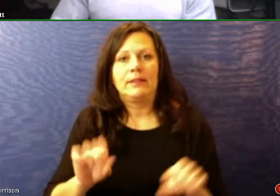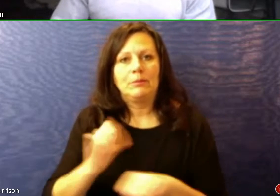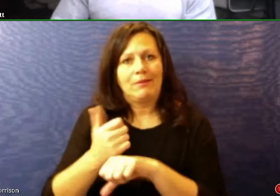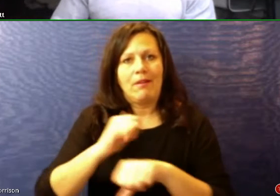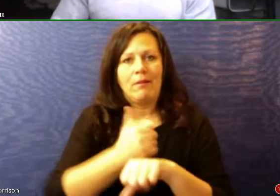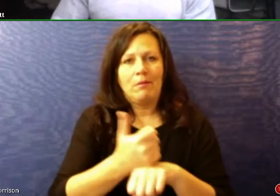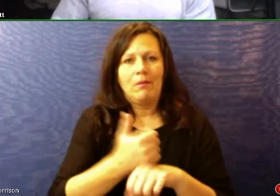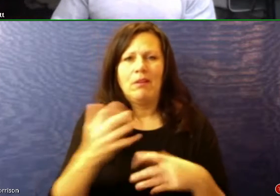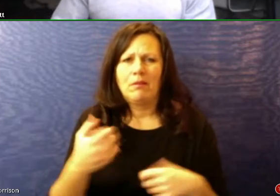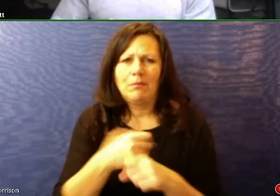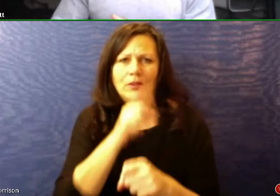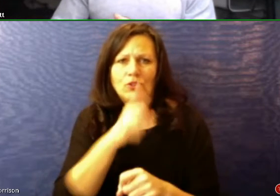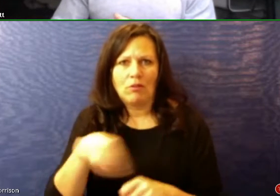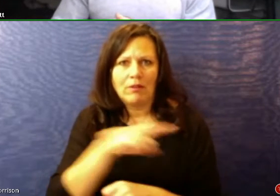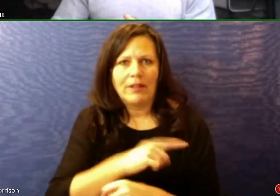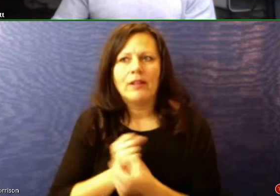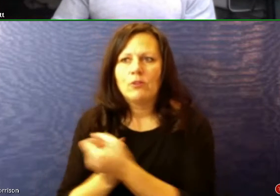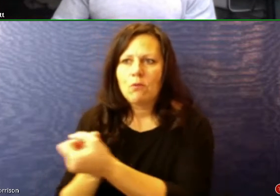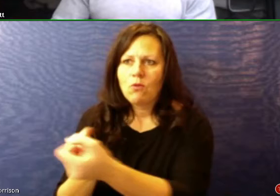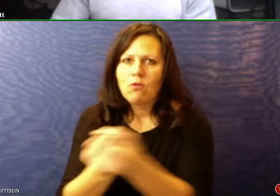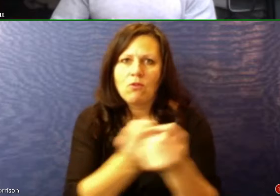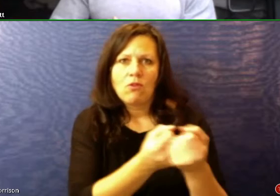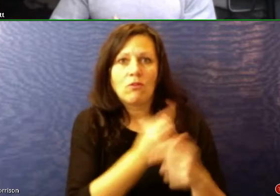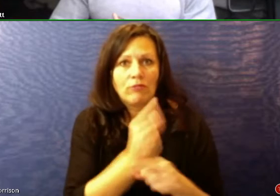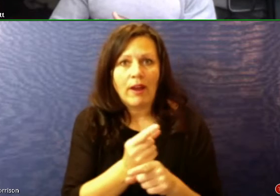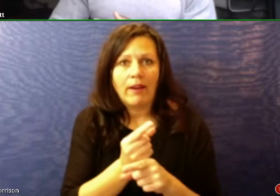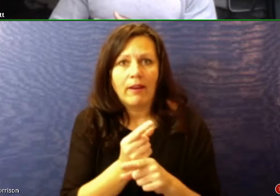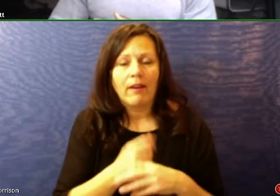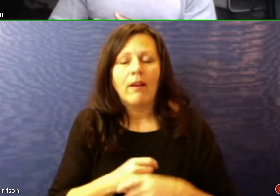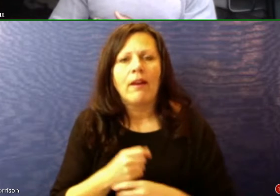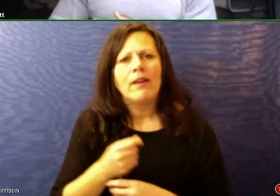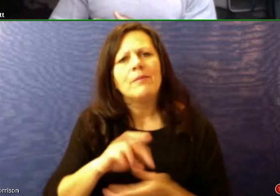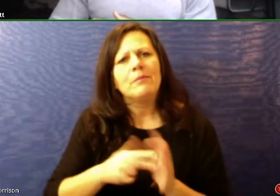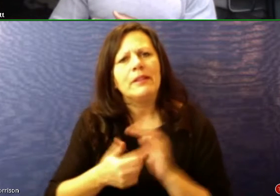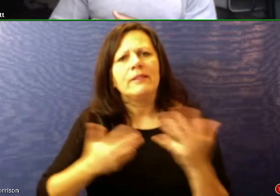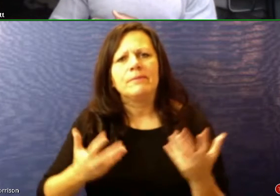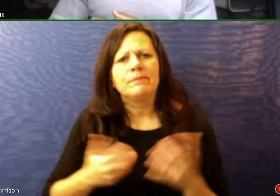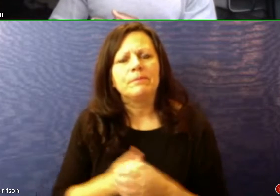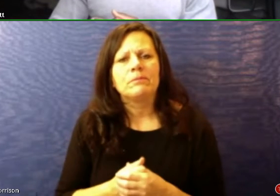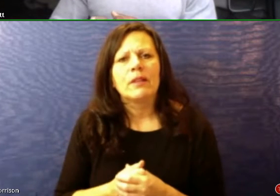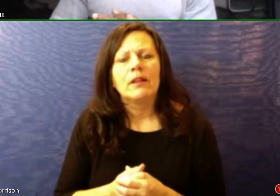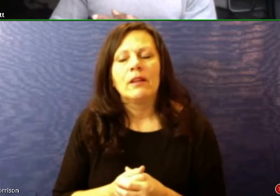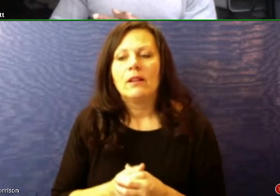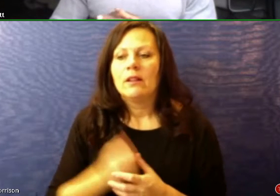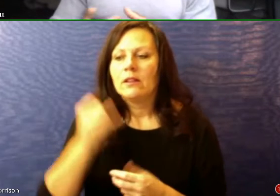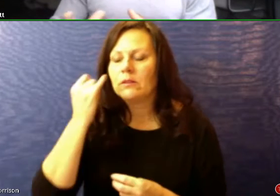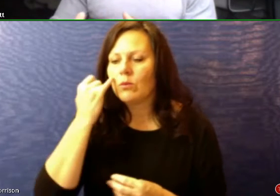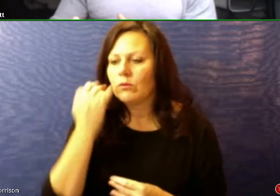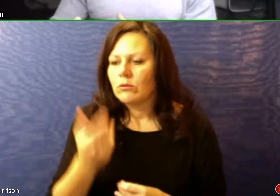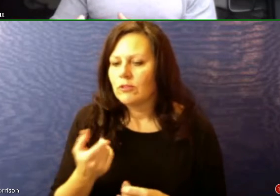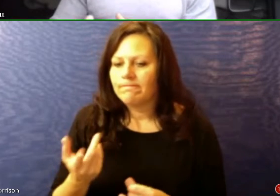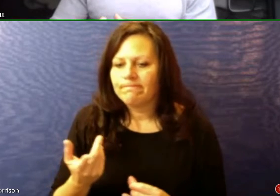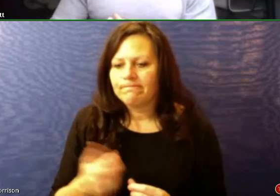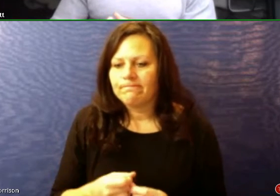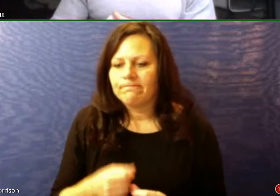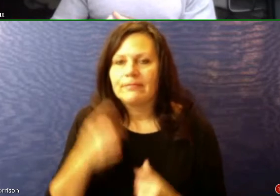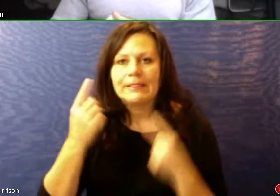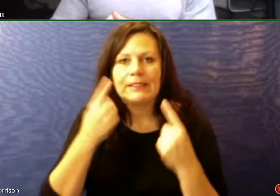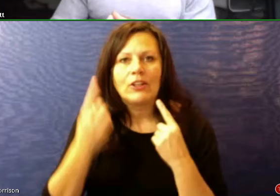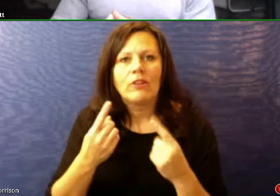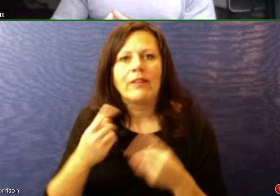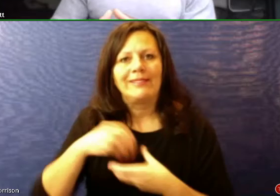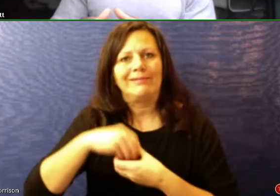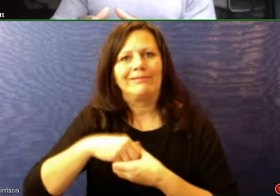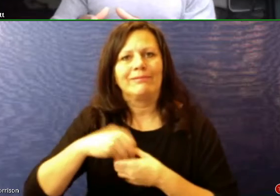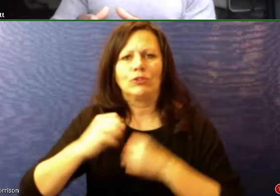also supportive, right? And what I mean by that is when you look at the infrastructures, when you